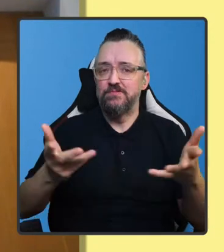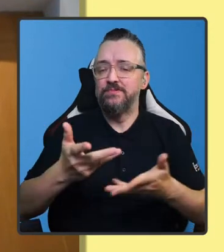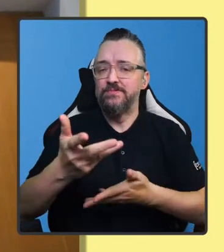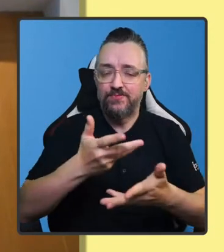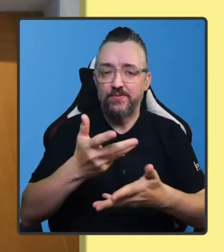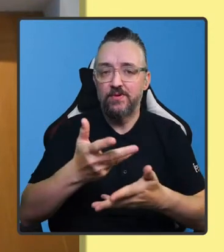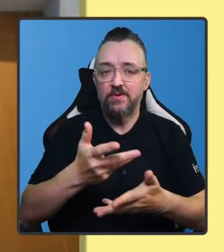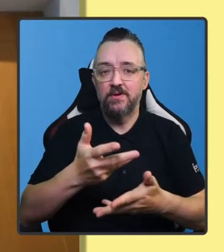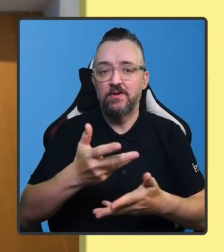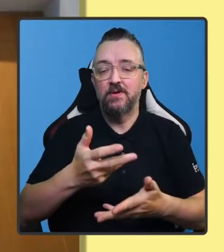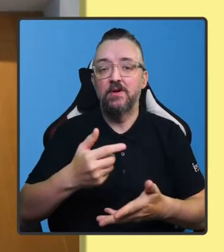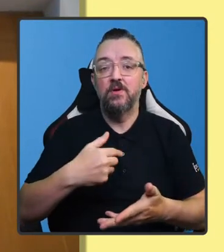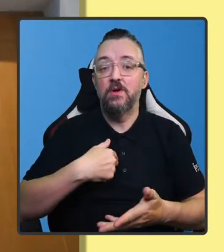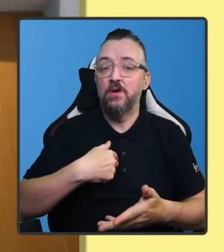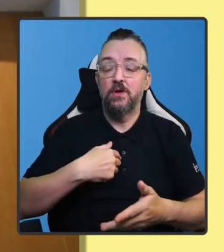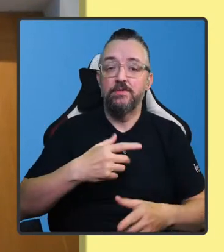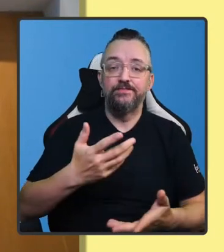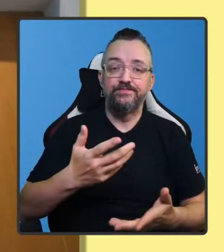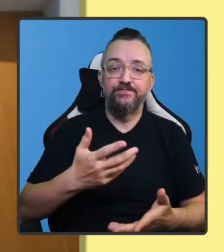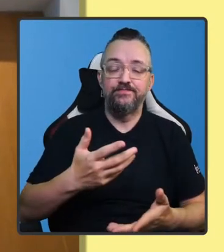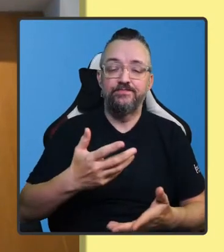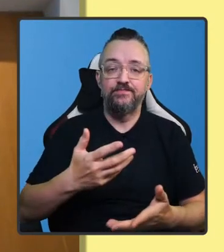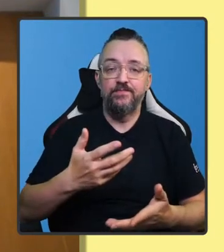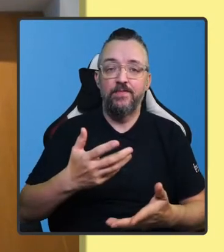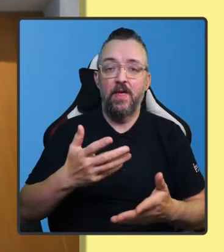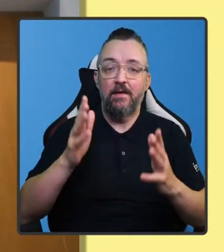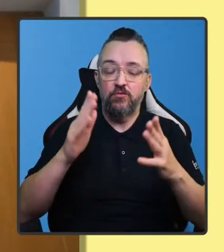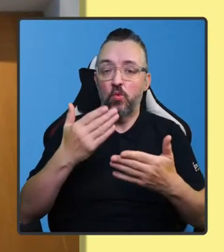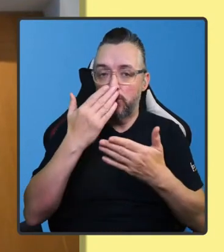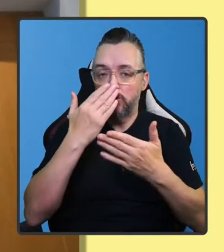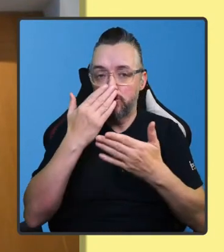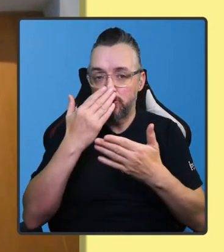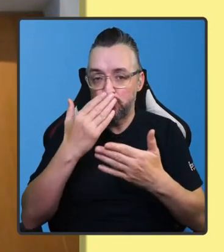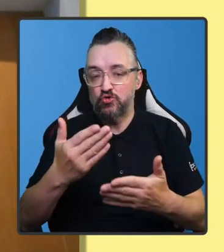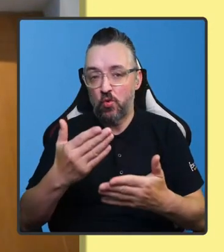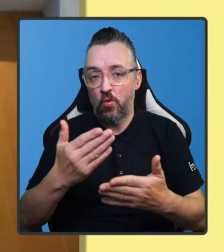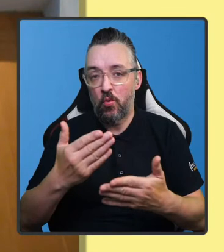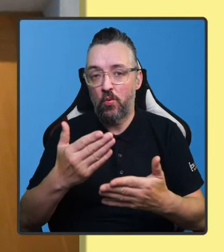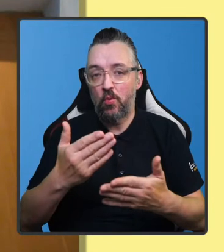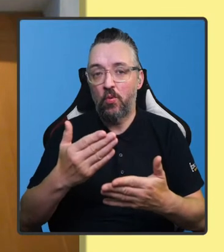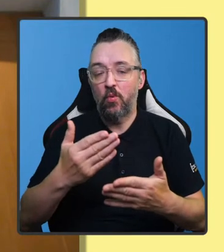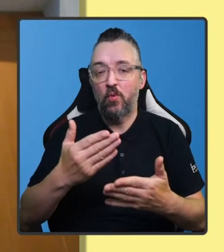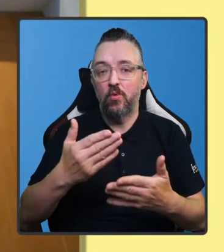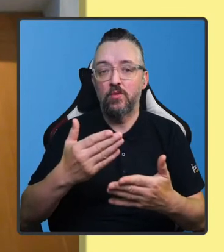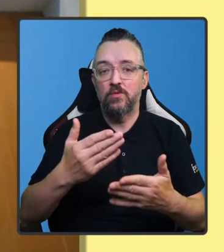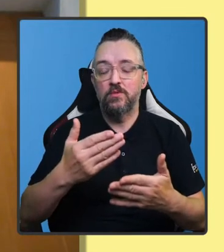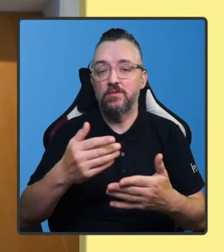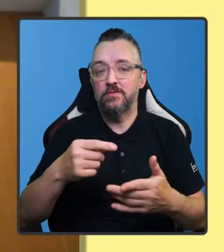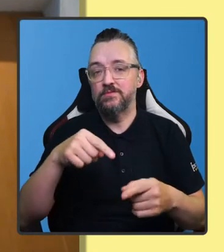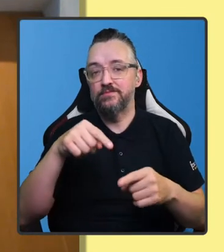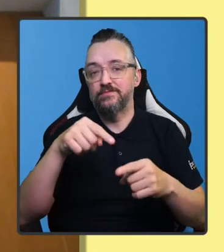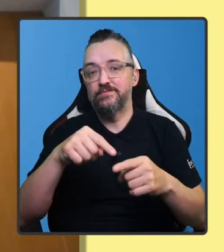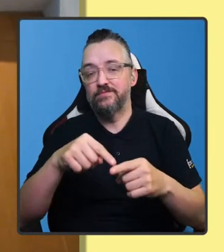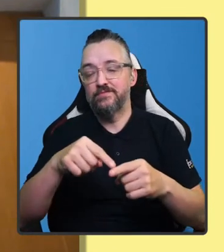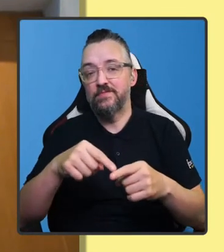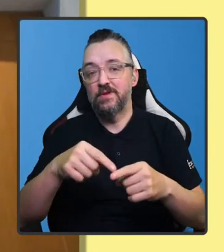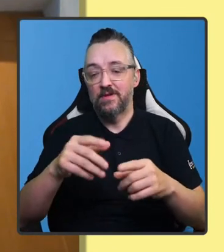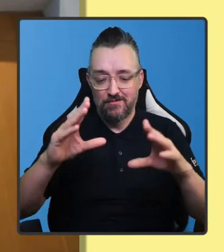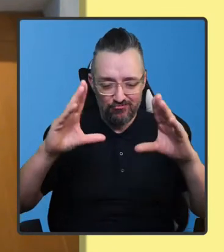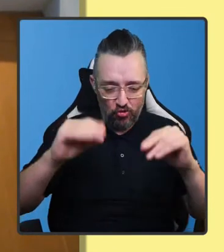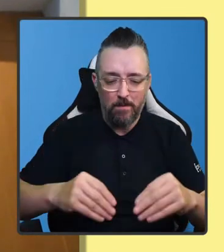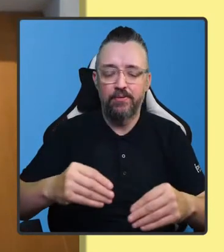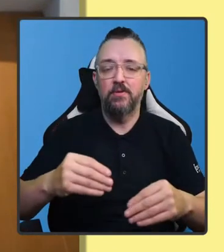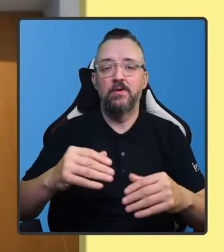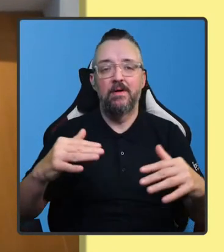violence against women, if we're to show this the door and end it properly,